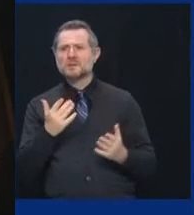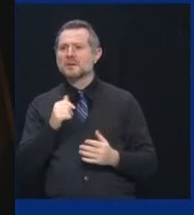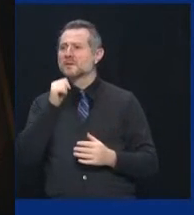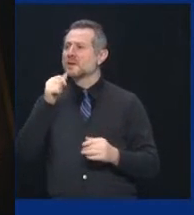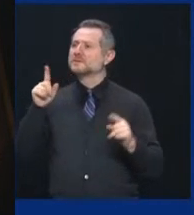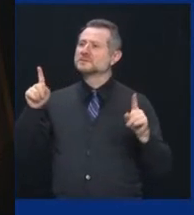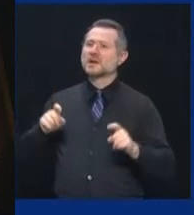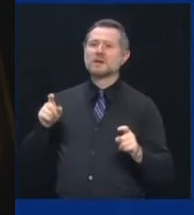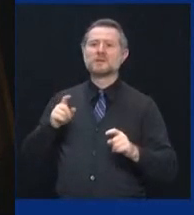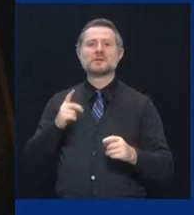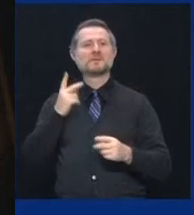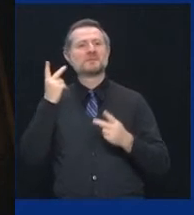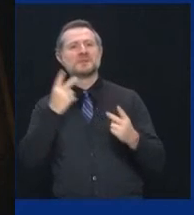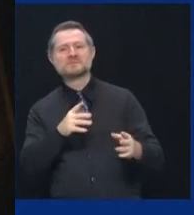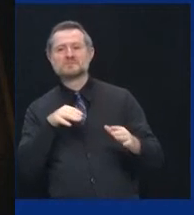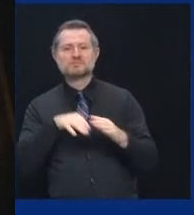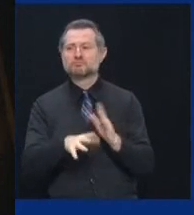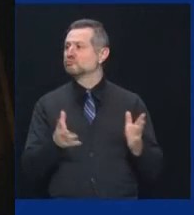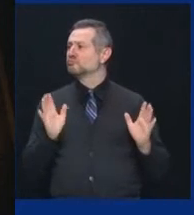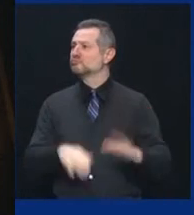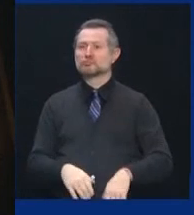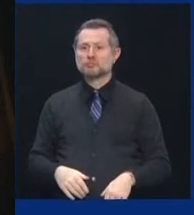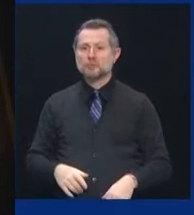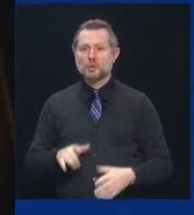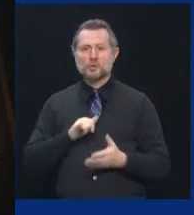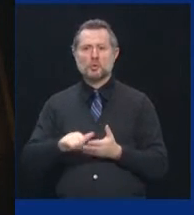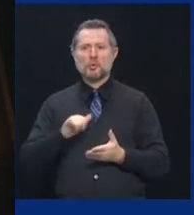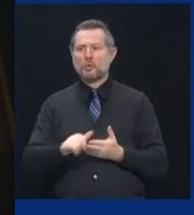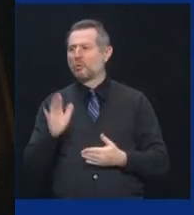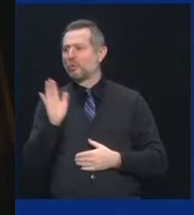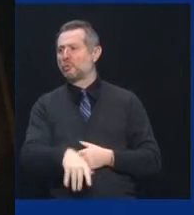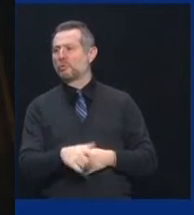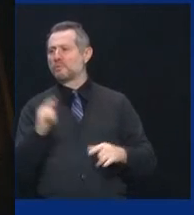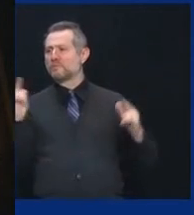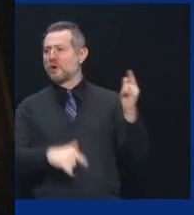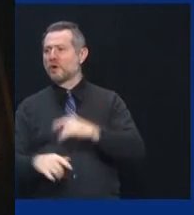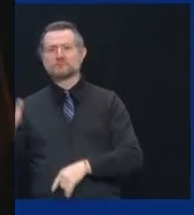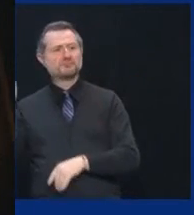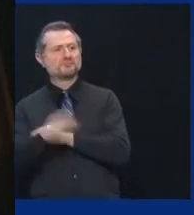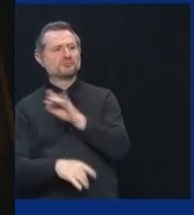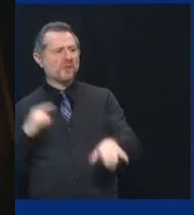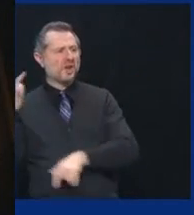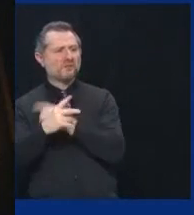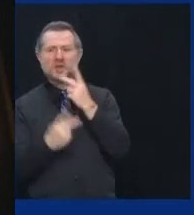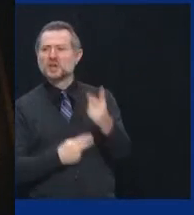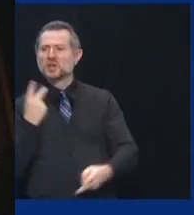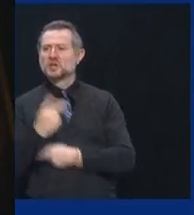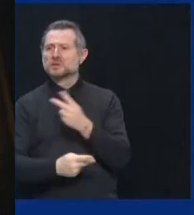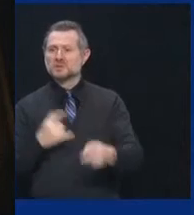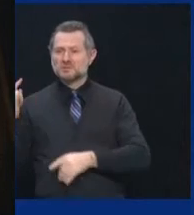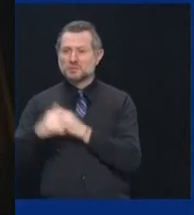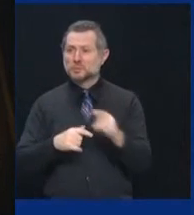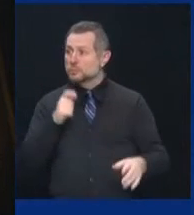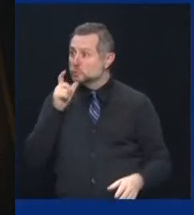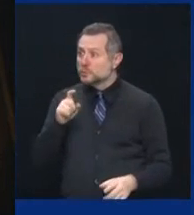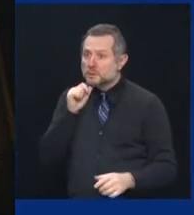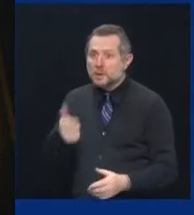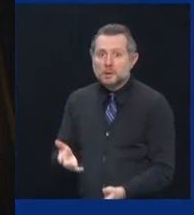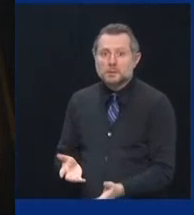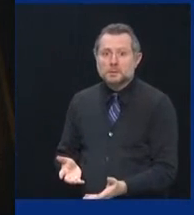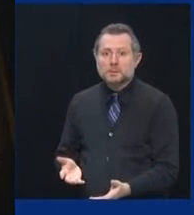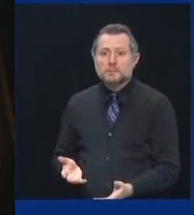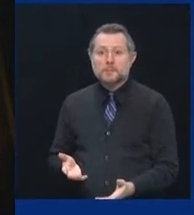visitors at the nation's gateways here in New York, and it still doesn't. Our nurses and doctors